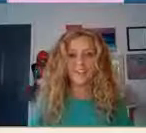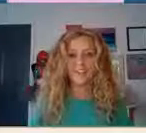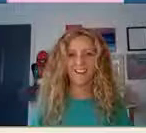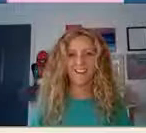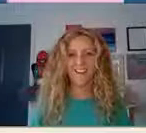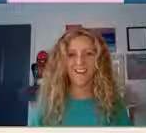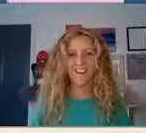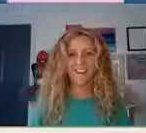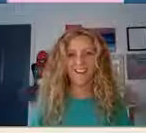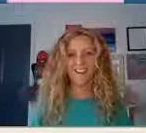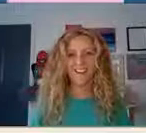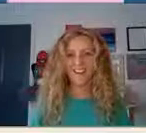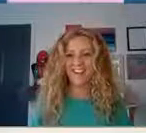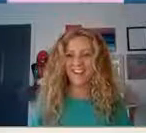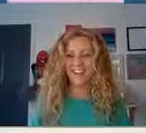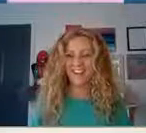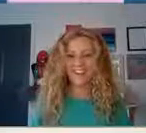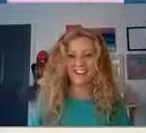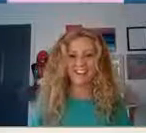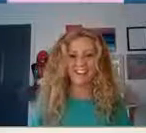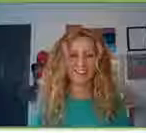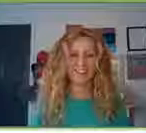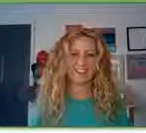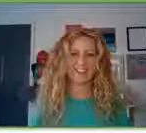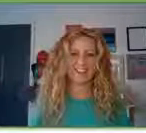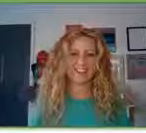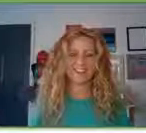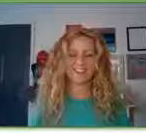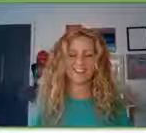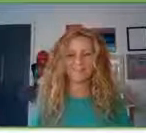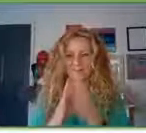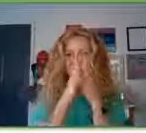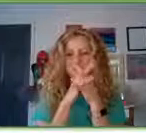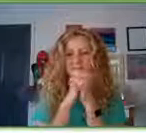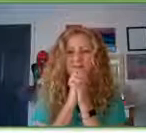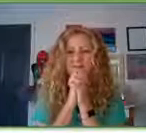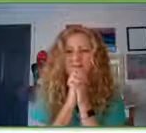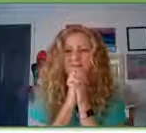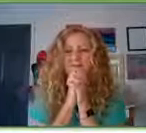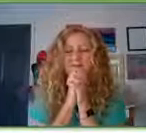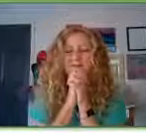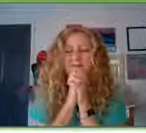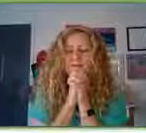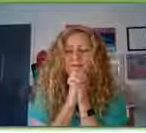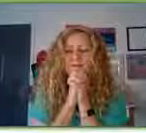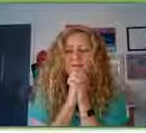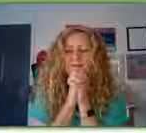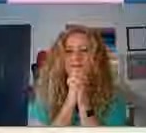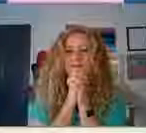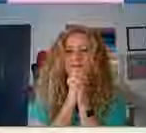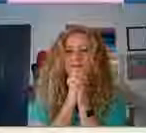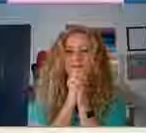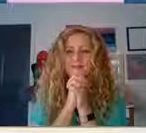him. Yes, he did. Now let's pray for our friends so they can love like Jesus